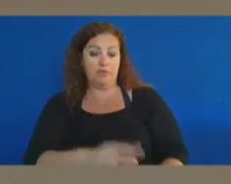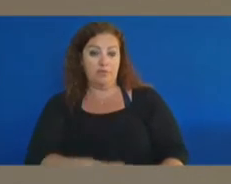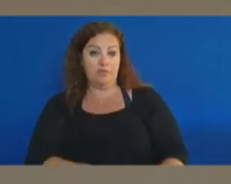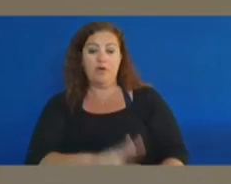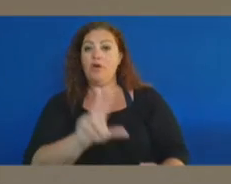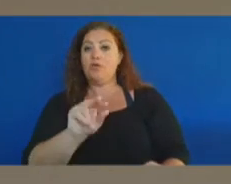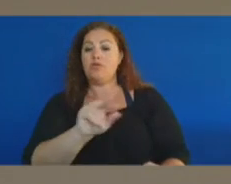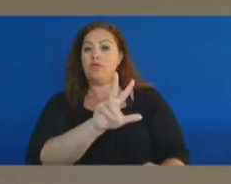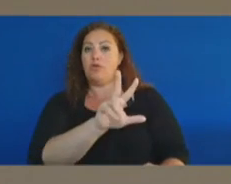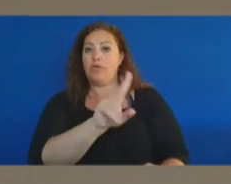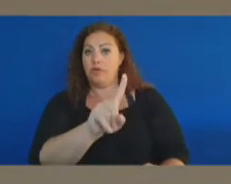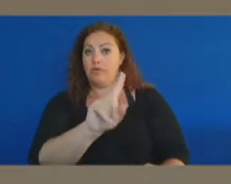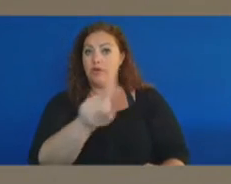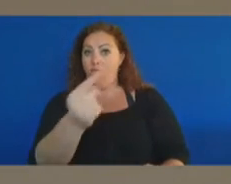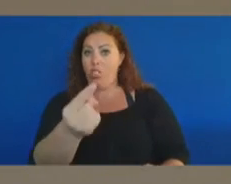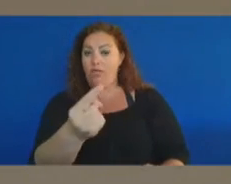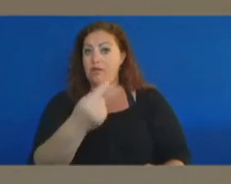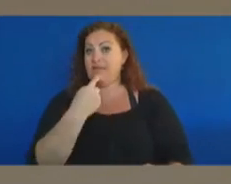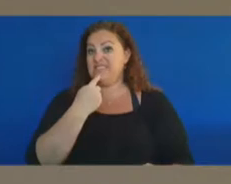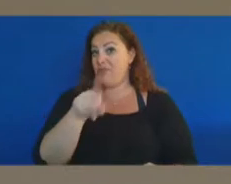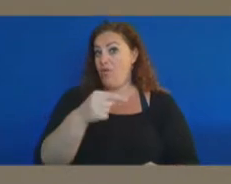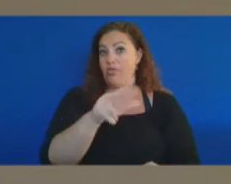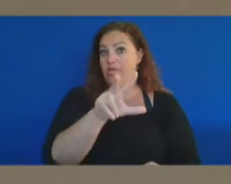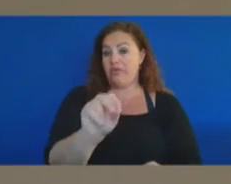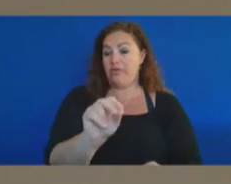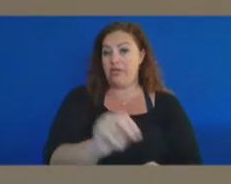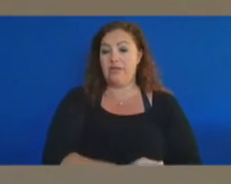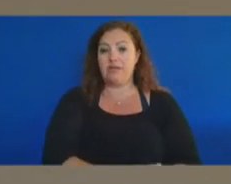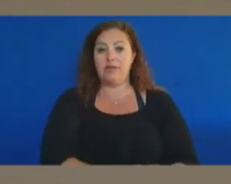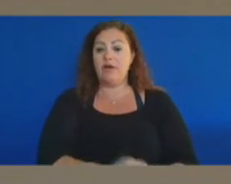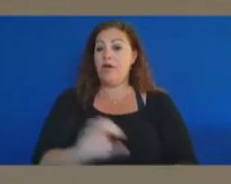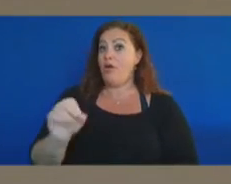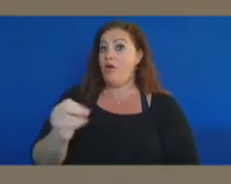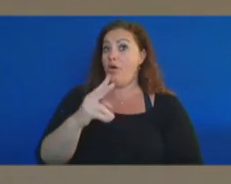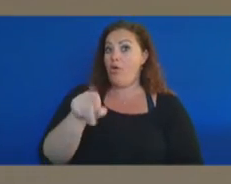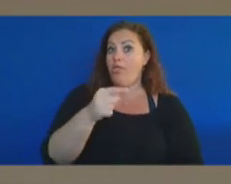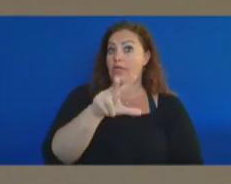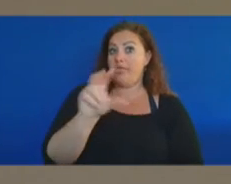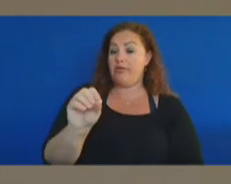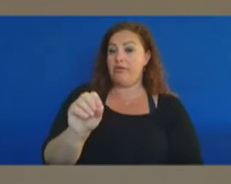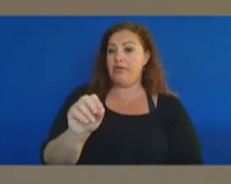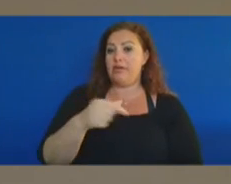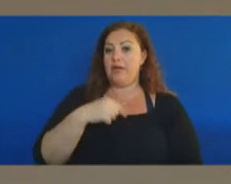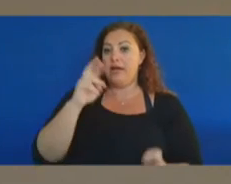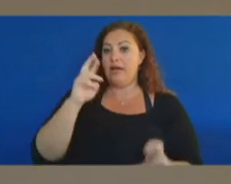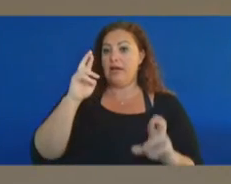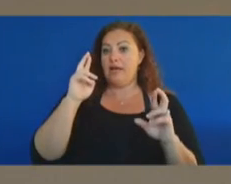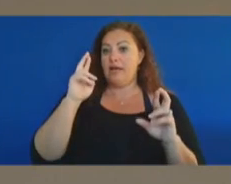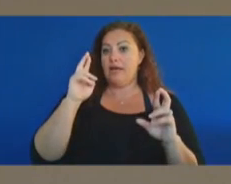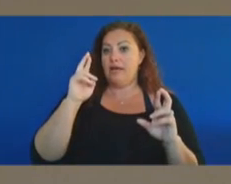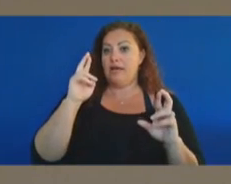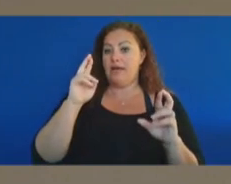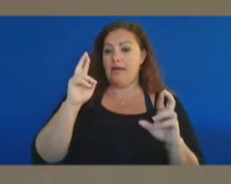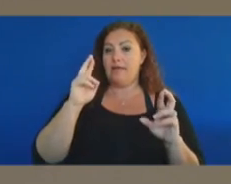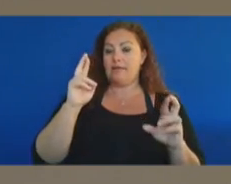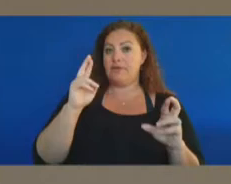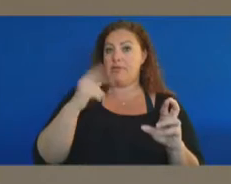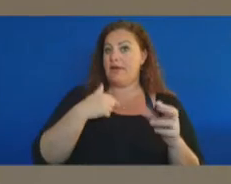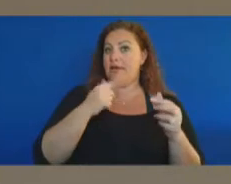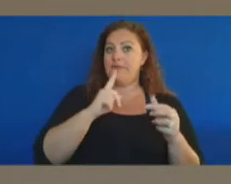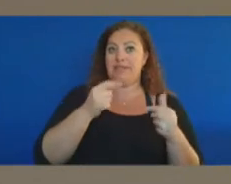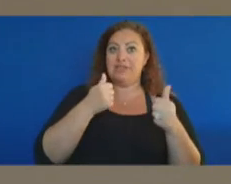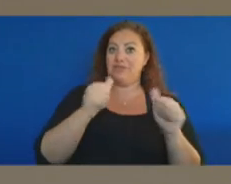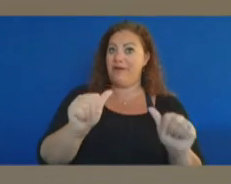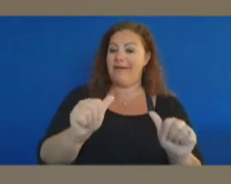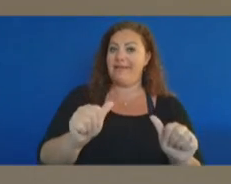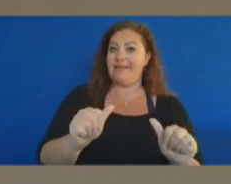31 just 30 just 30 30 oh we're just on 30 I was hopeful guys really was trying okay so let's